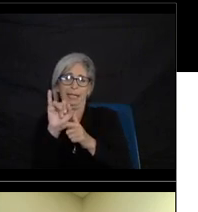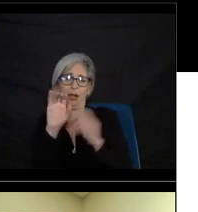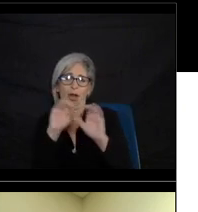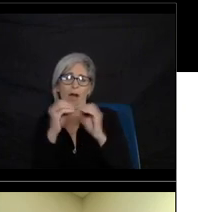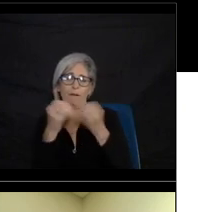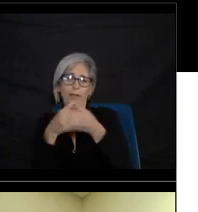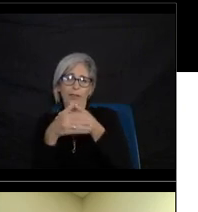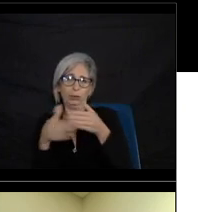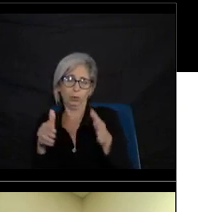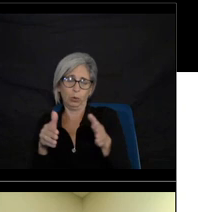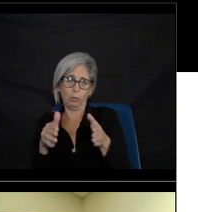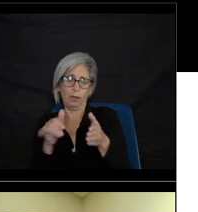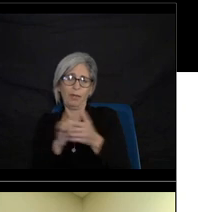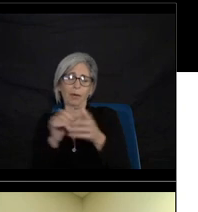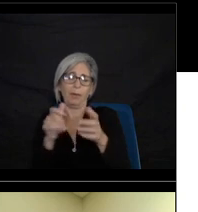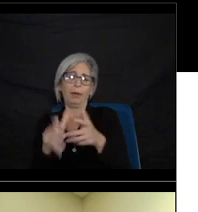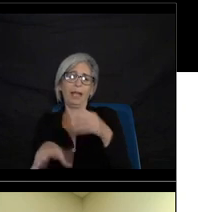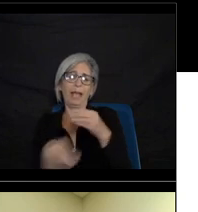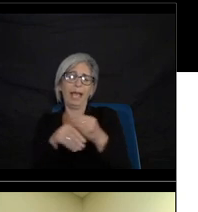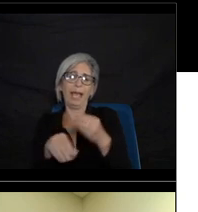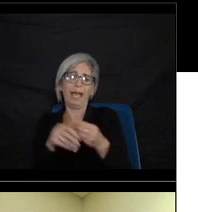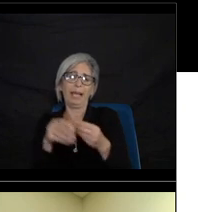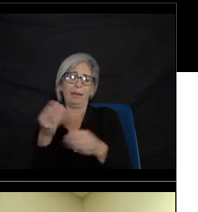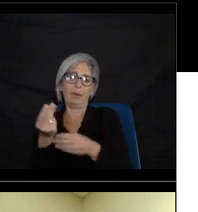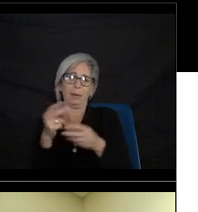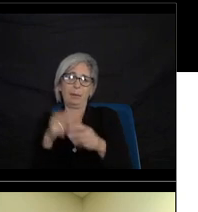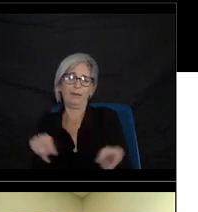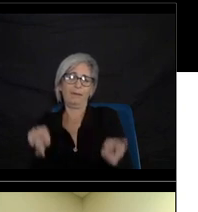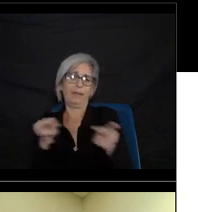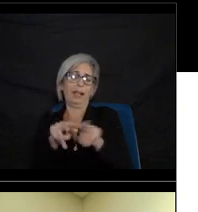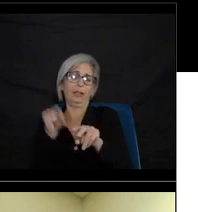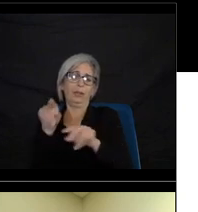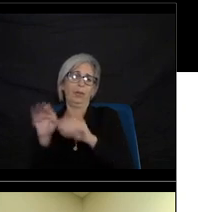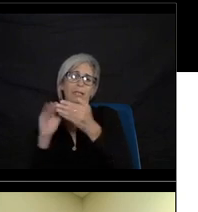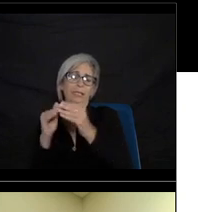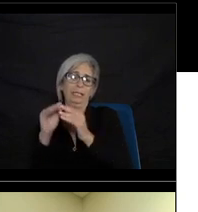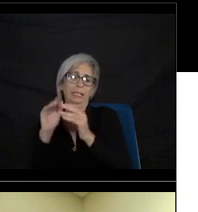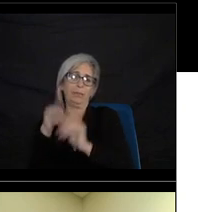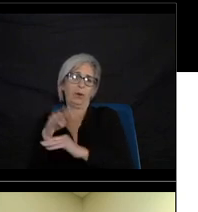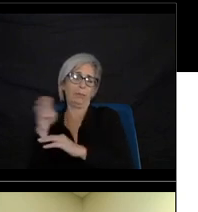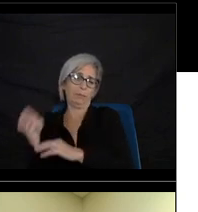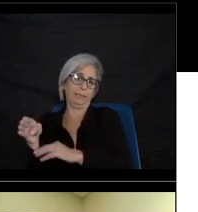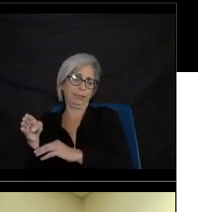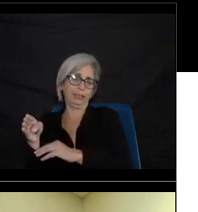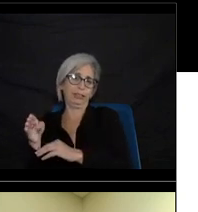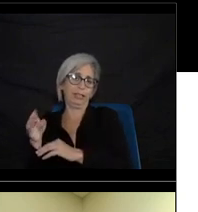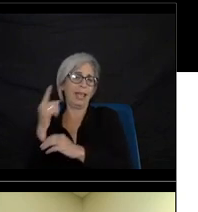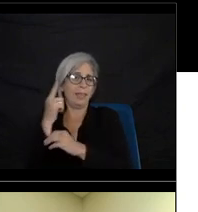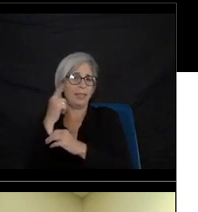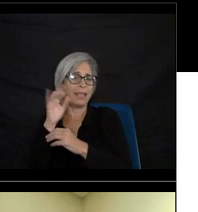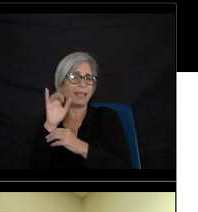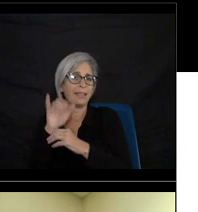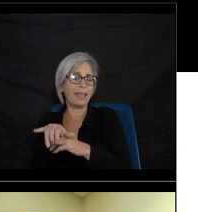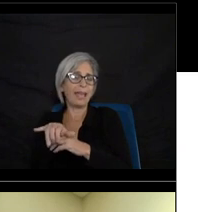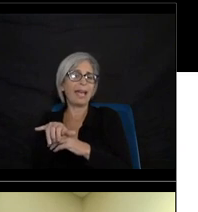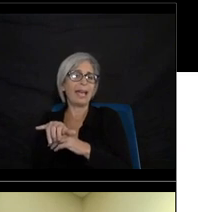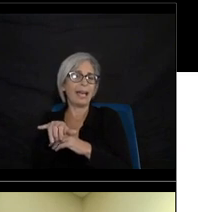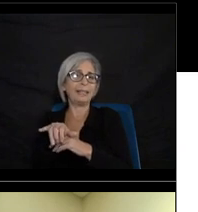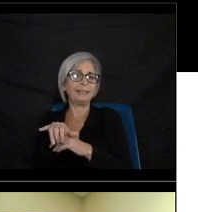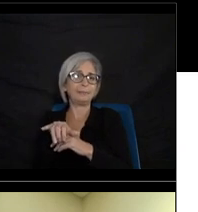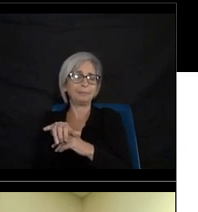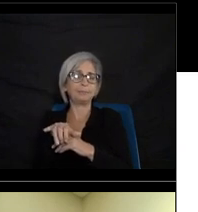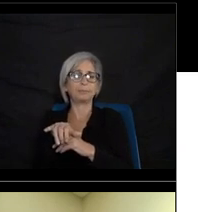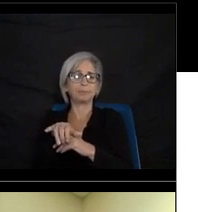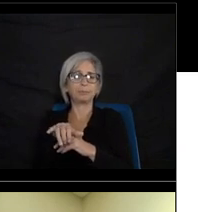would add a lot of that would add property value to the city of Boynton Beach. And I think that's something that we want to, you